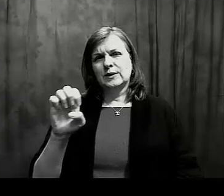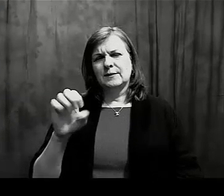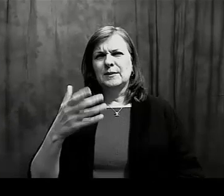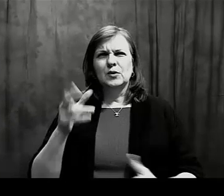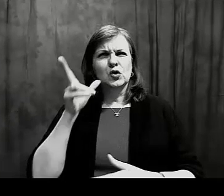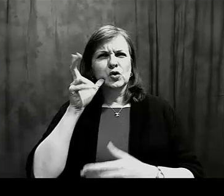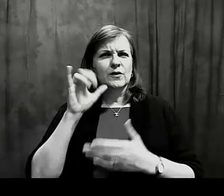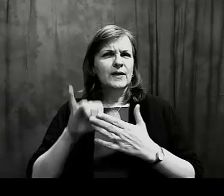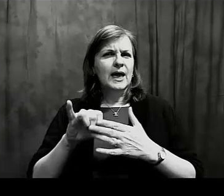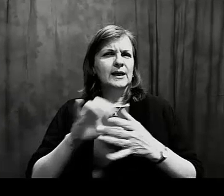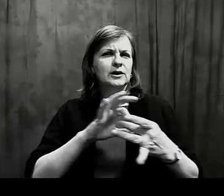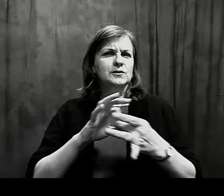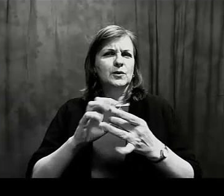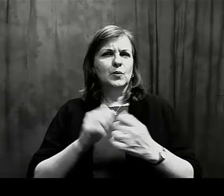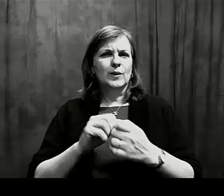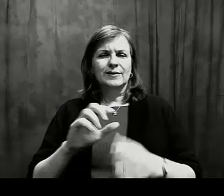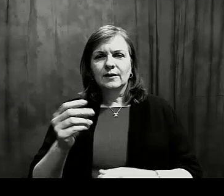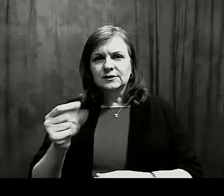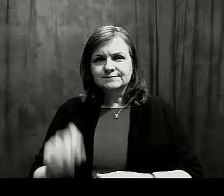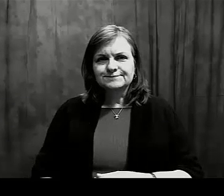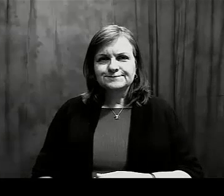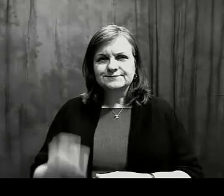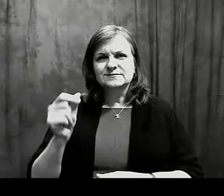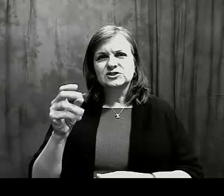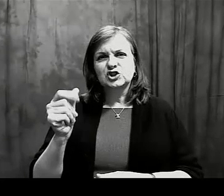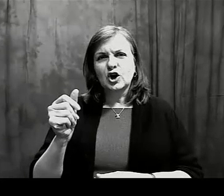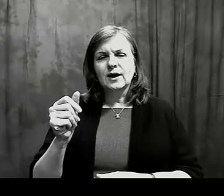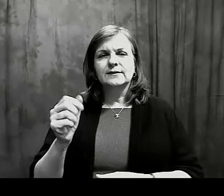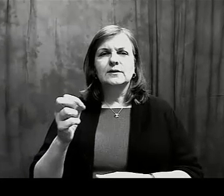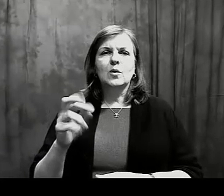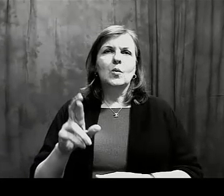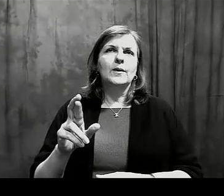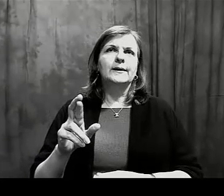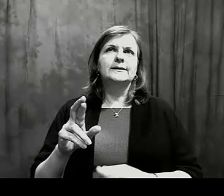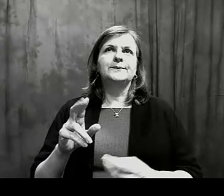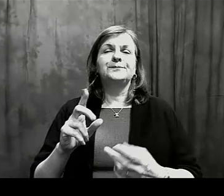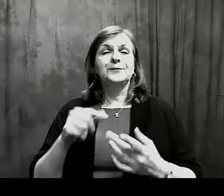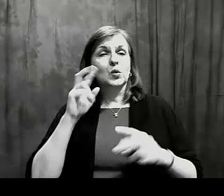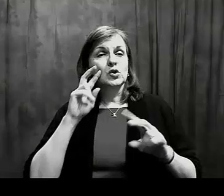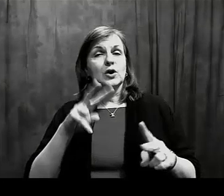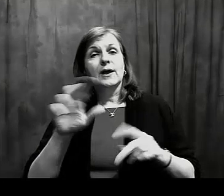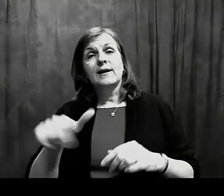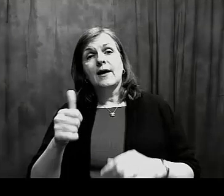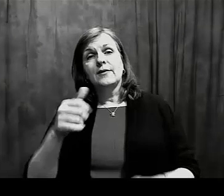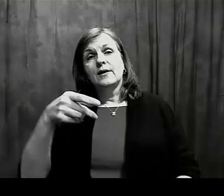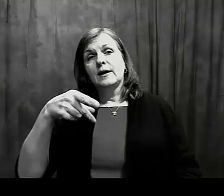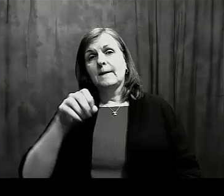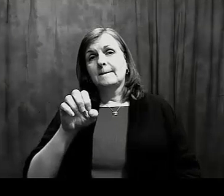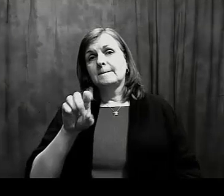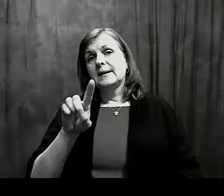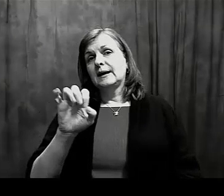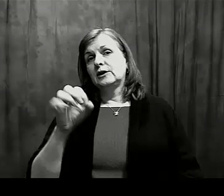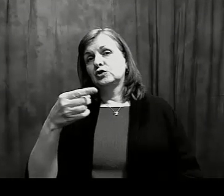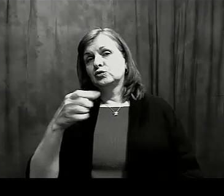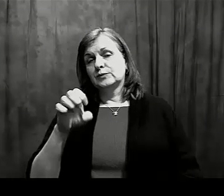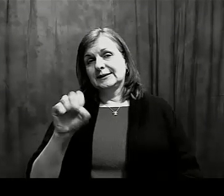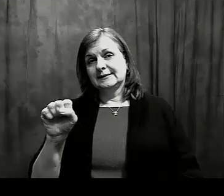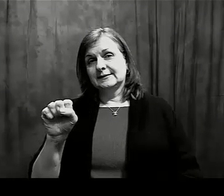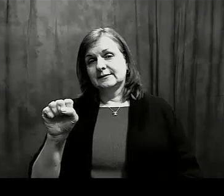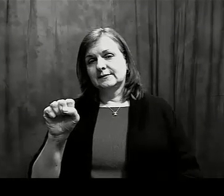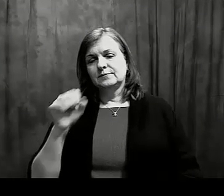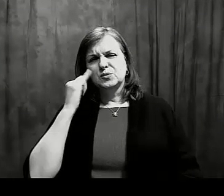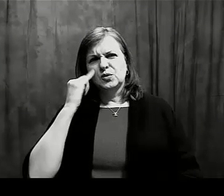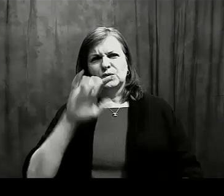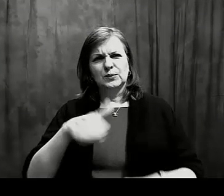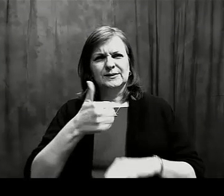as pedigrees. You may have heard of pedigrees associated with dogs. We can certainly look at